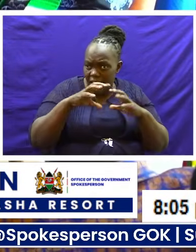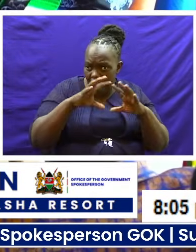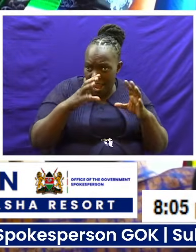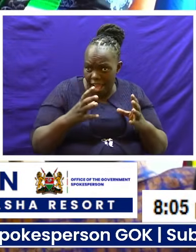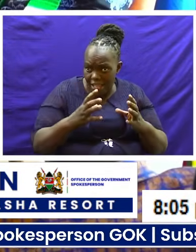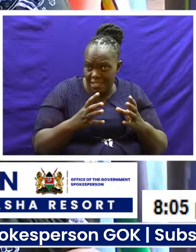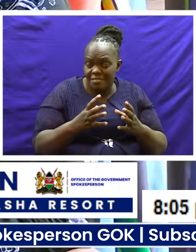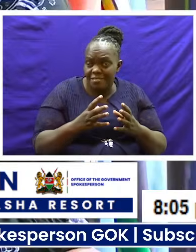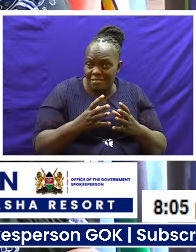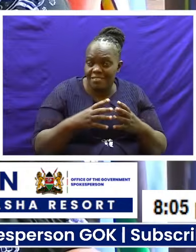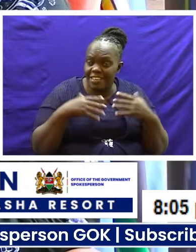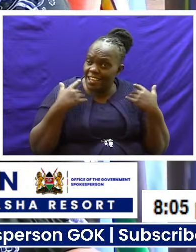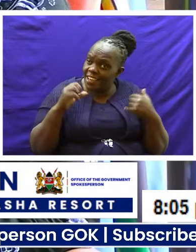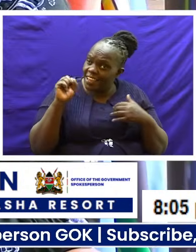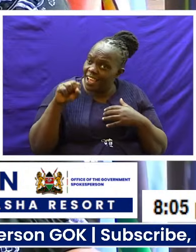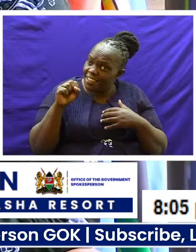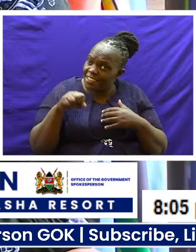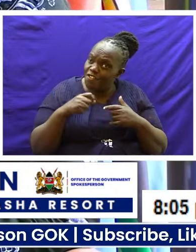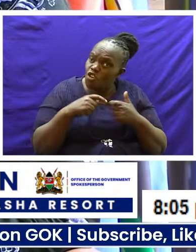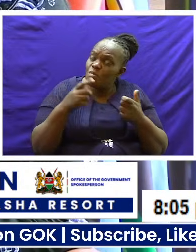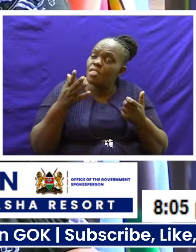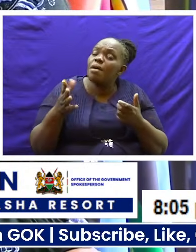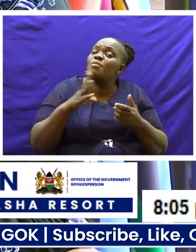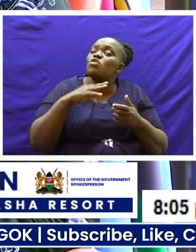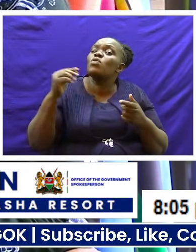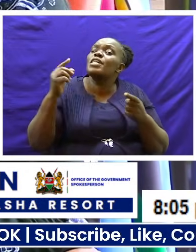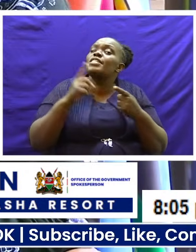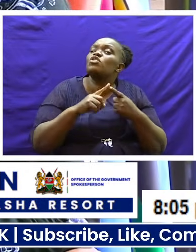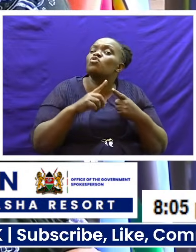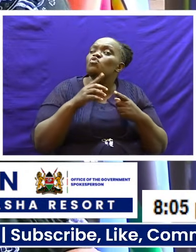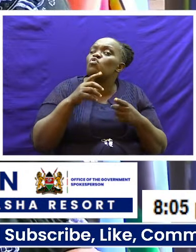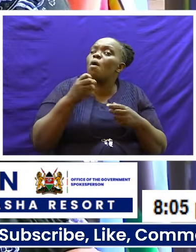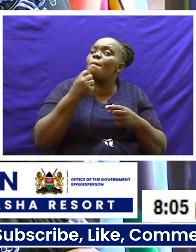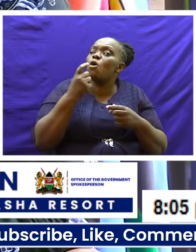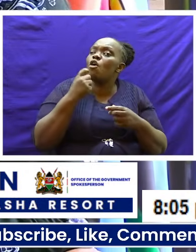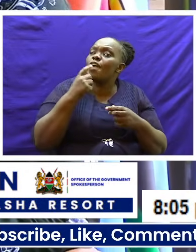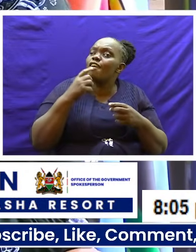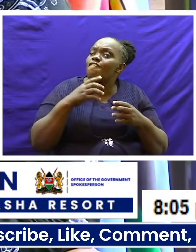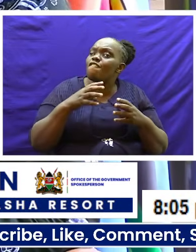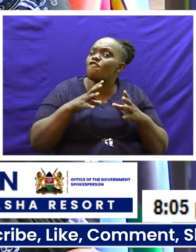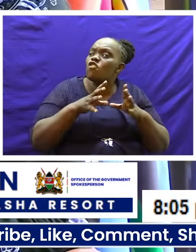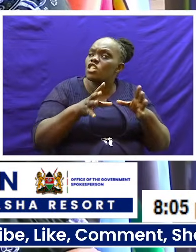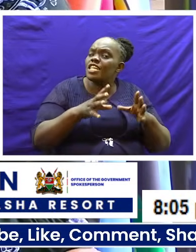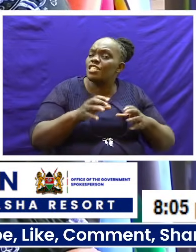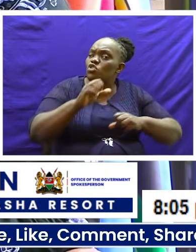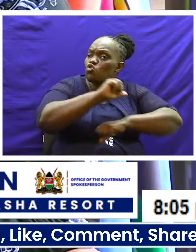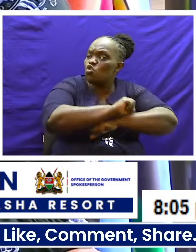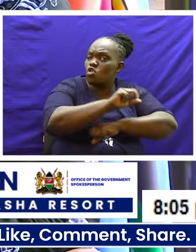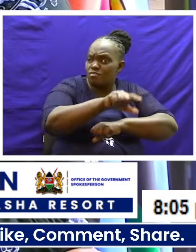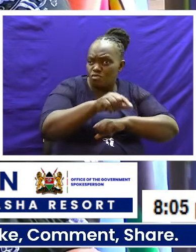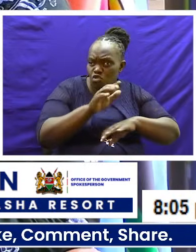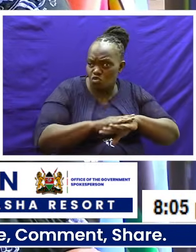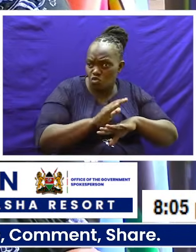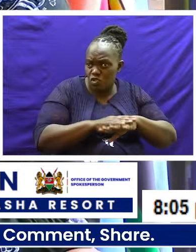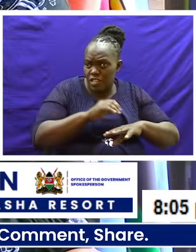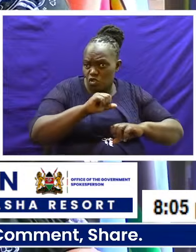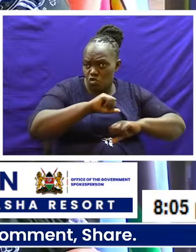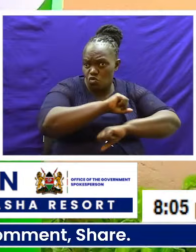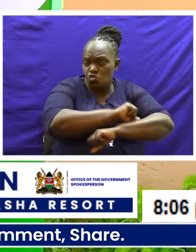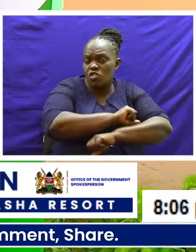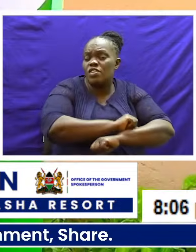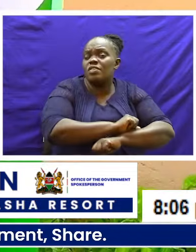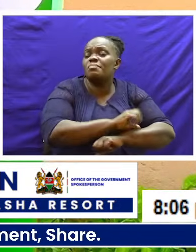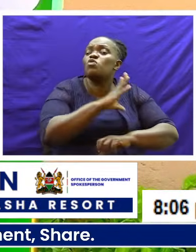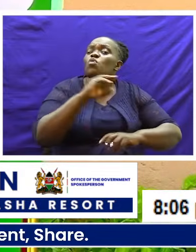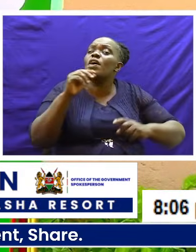Yes. Then from there, I went to Moi Forces Academy. Okay, that's a very good school, Yeah. So I